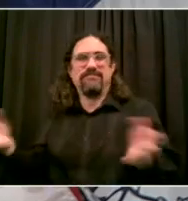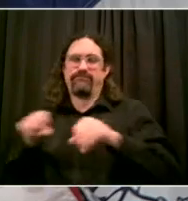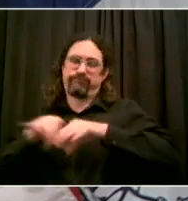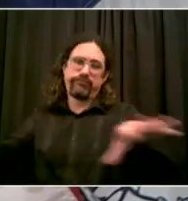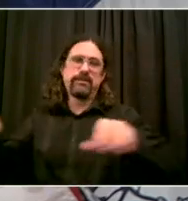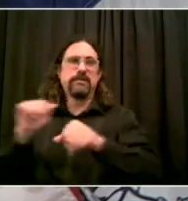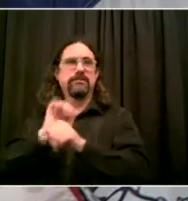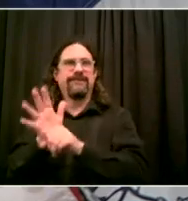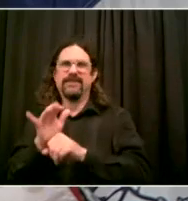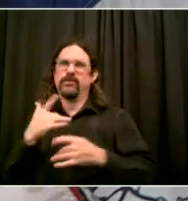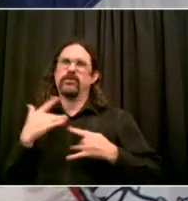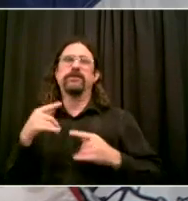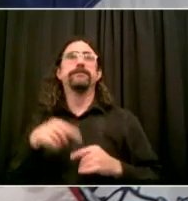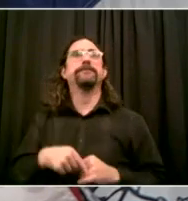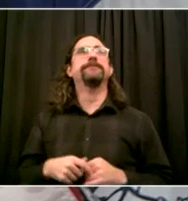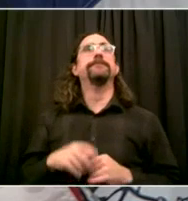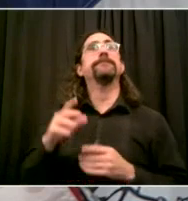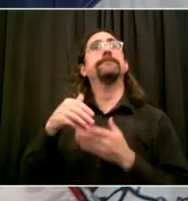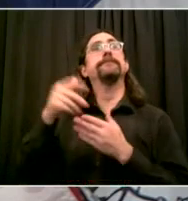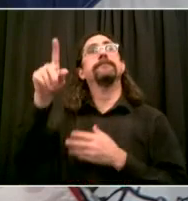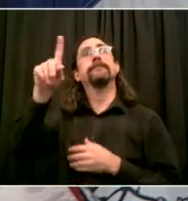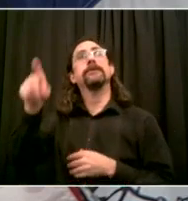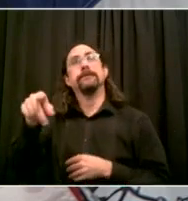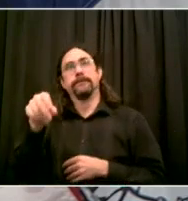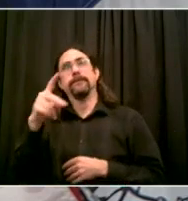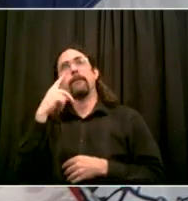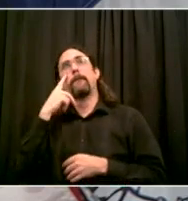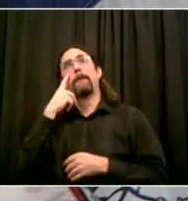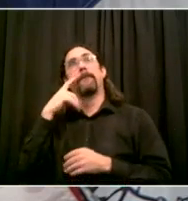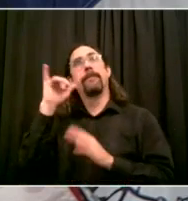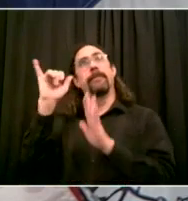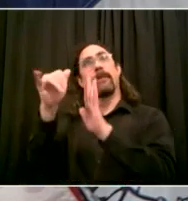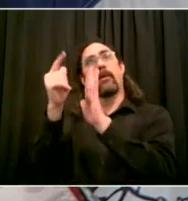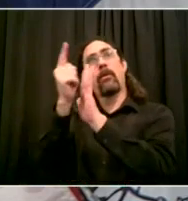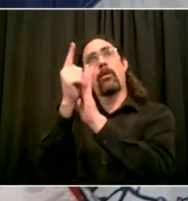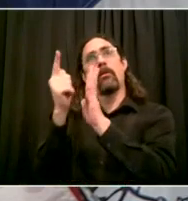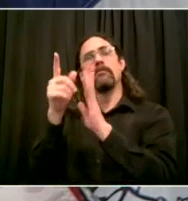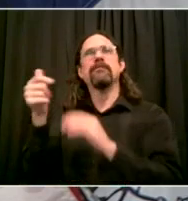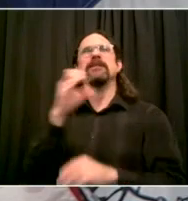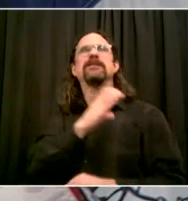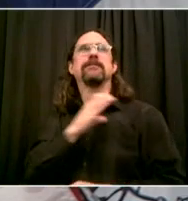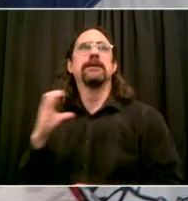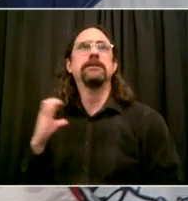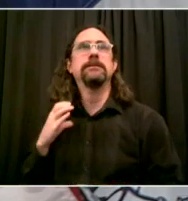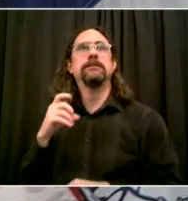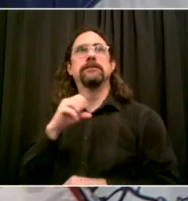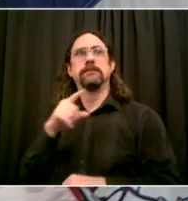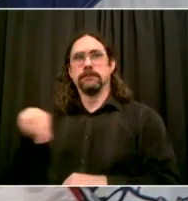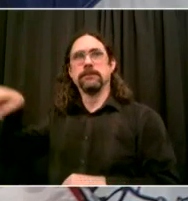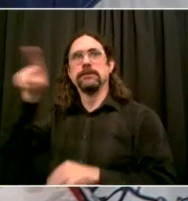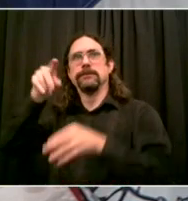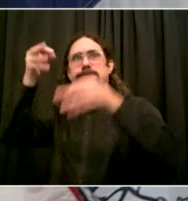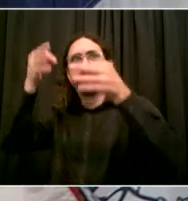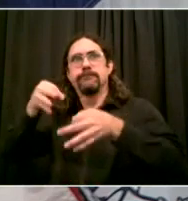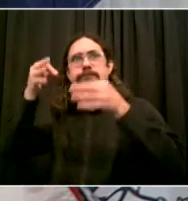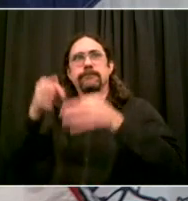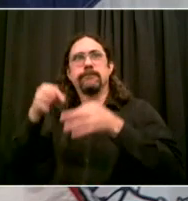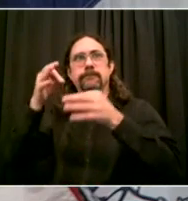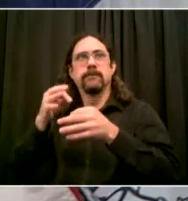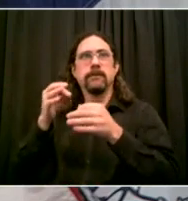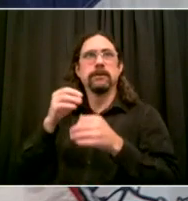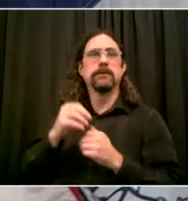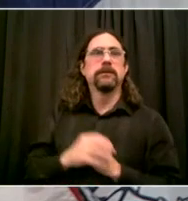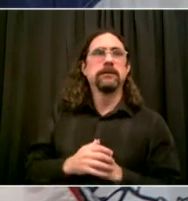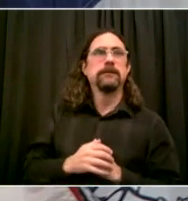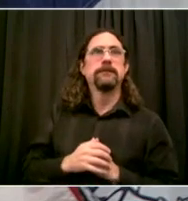southern Brooklyn, where the enforcement actions continued against businesses, whereas there didn't seem to be much in the way of social distancing enforcement for the